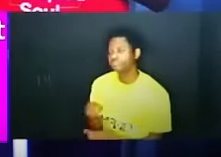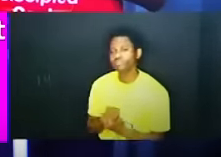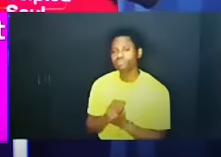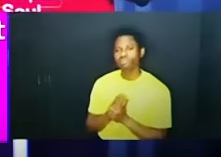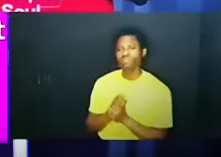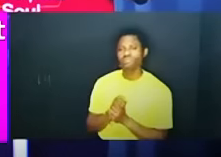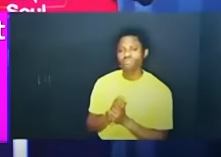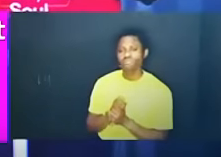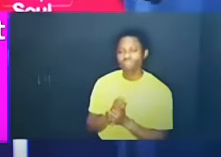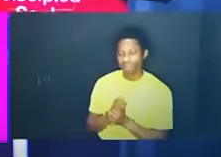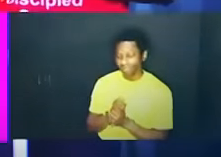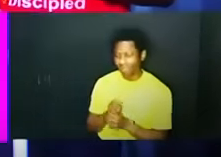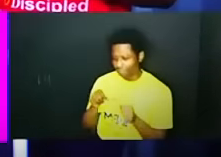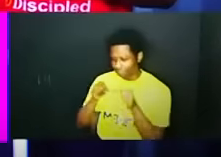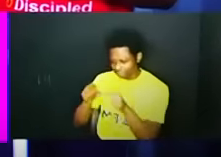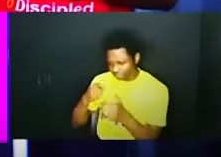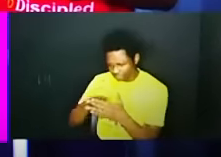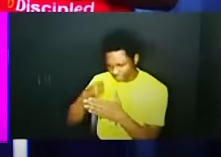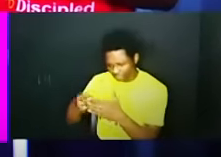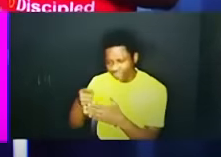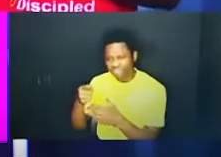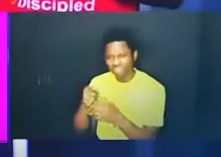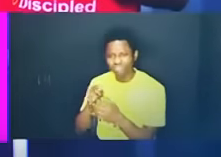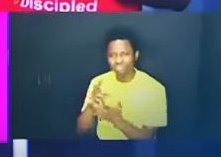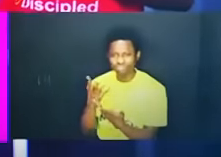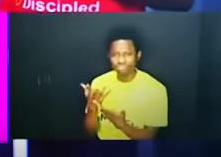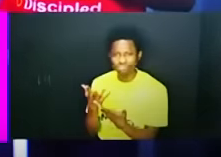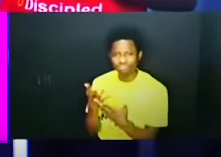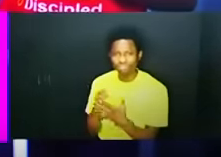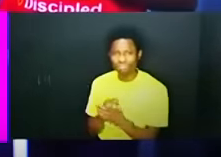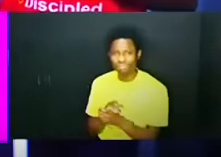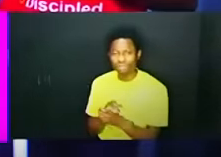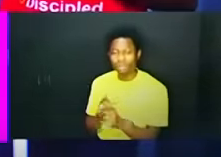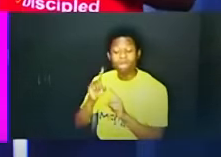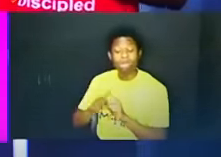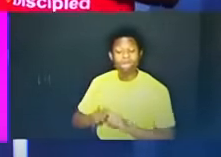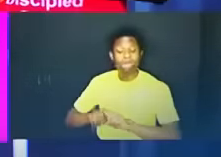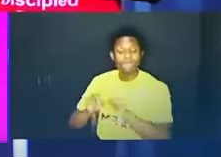But look at the next verse. Yet, he's saying